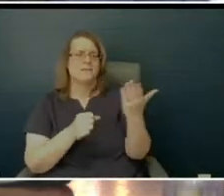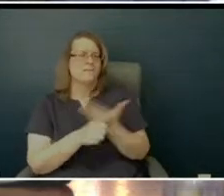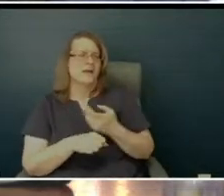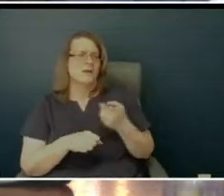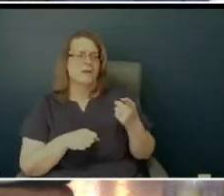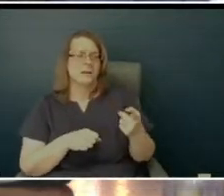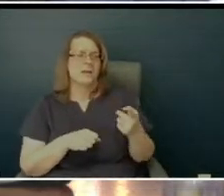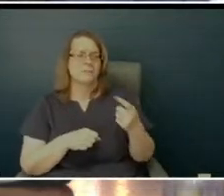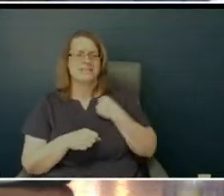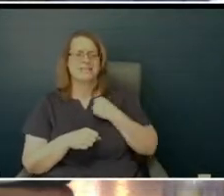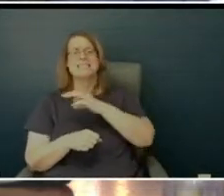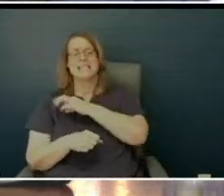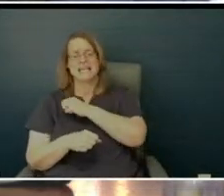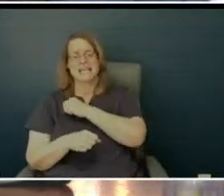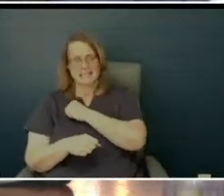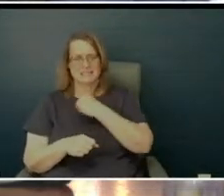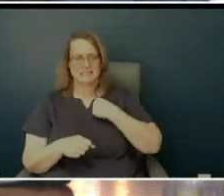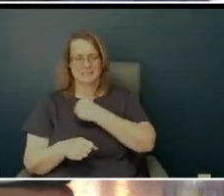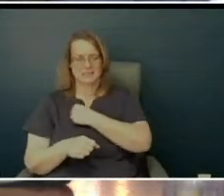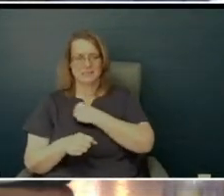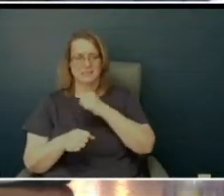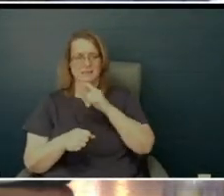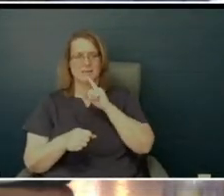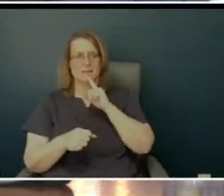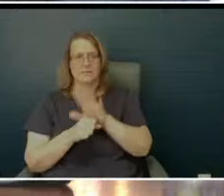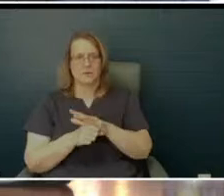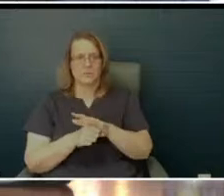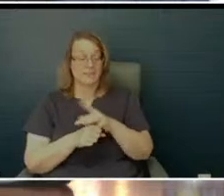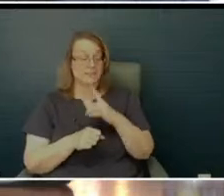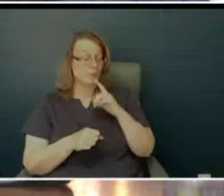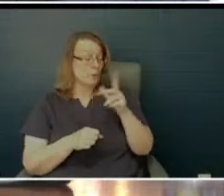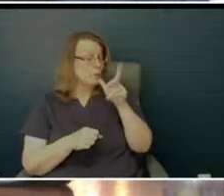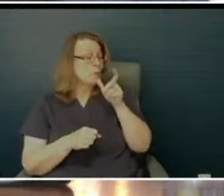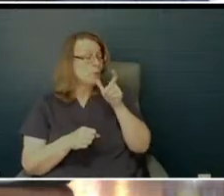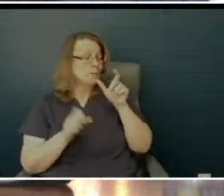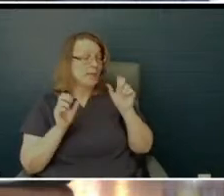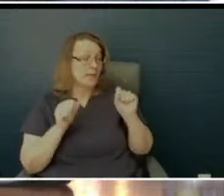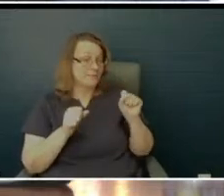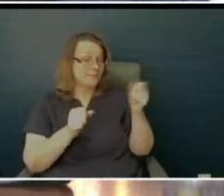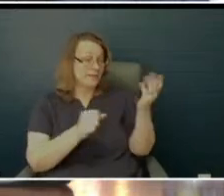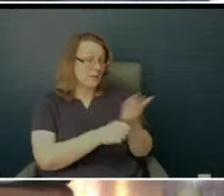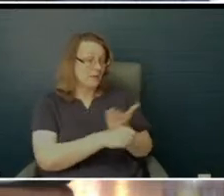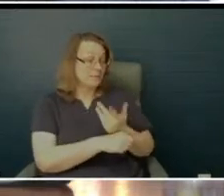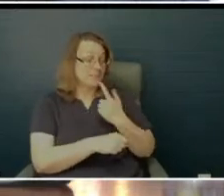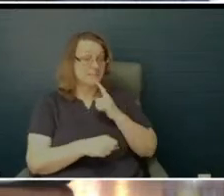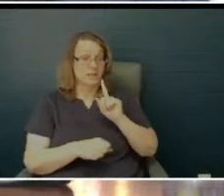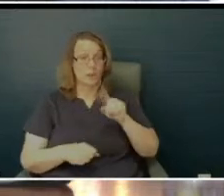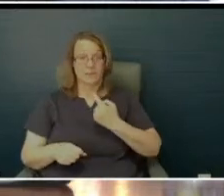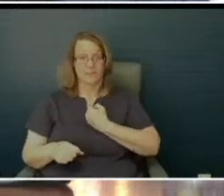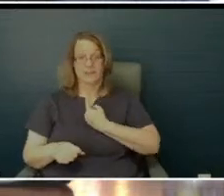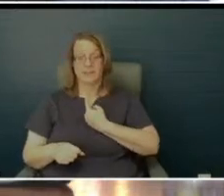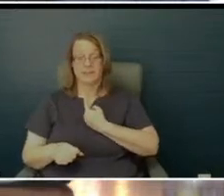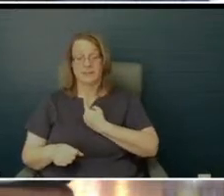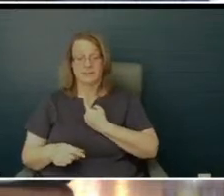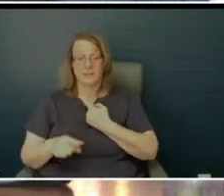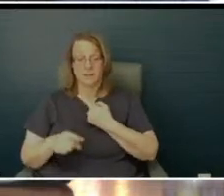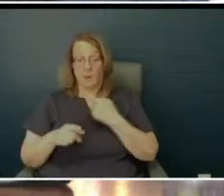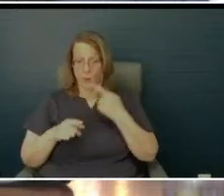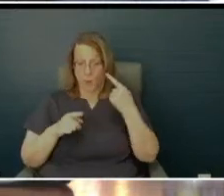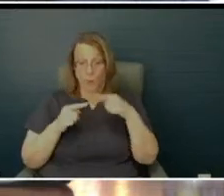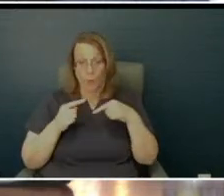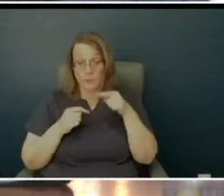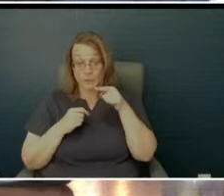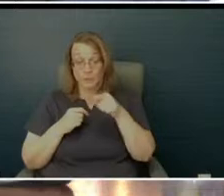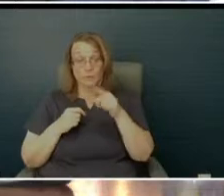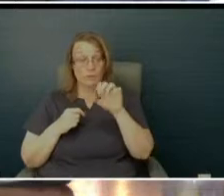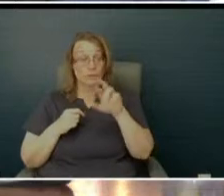General. And he said, well, who has the authority to fire him? And I said, only you do, sir. And he said, well, I'm not going to fire him. I said, all right,